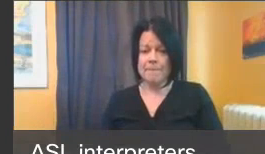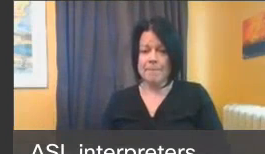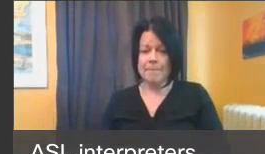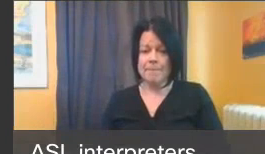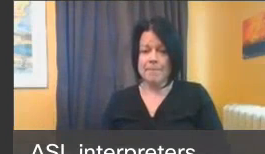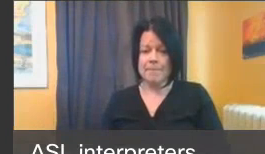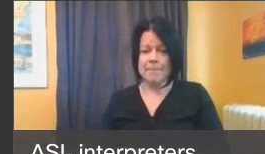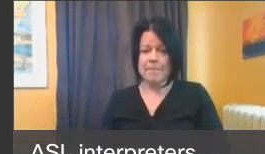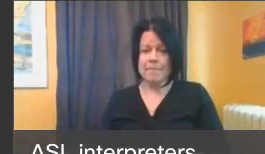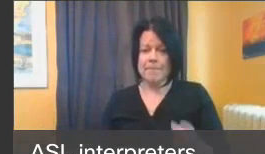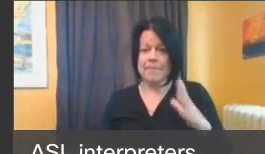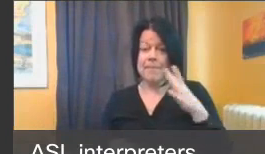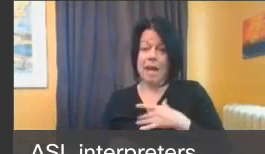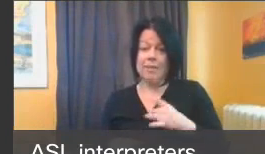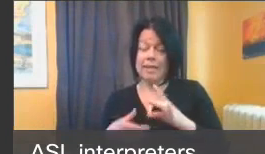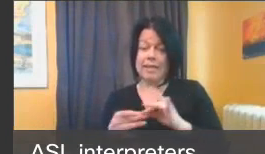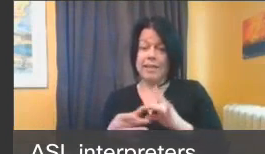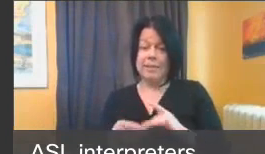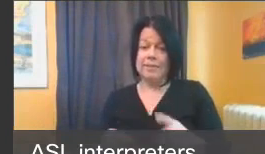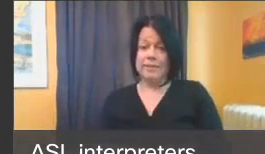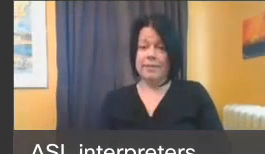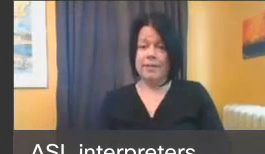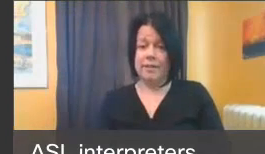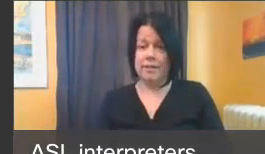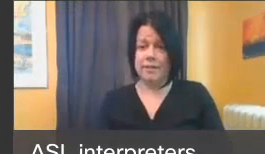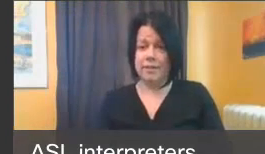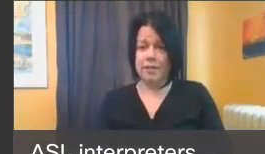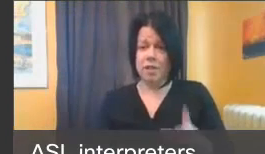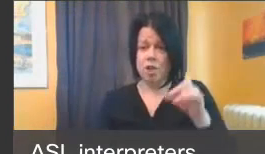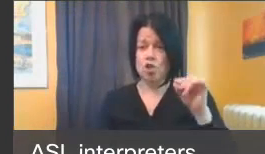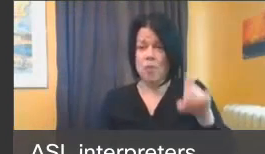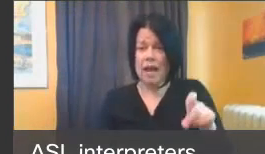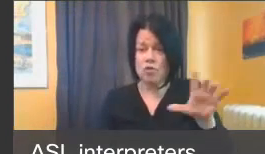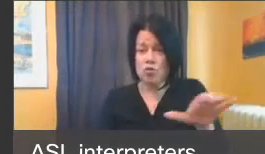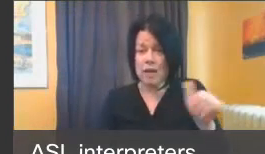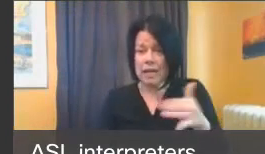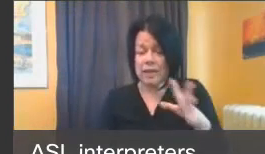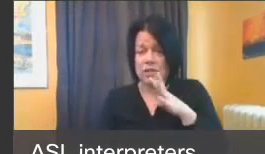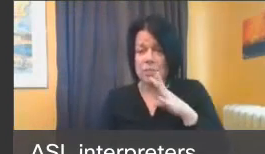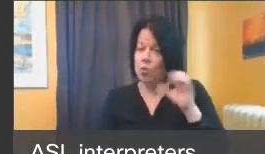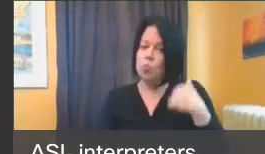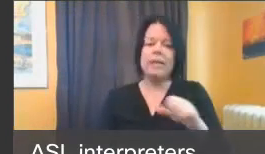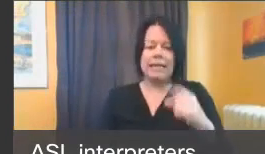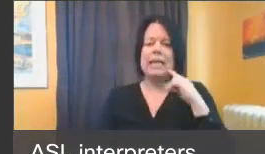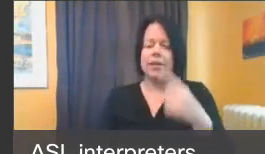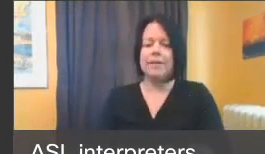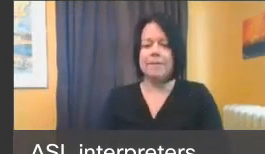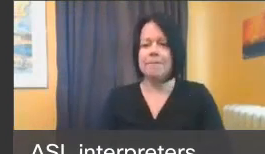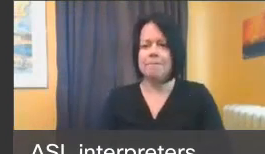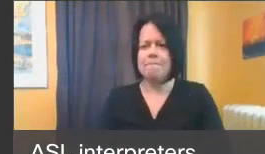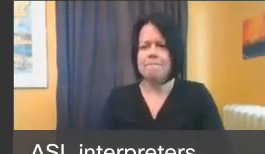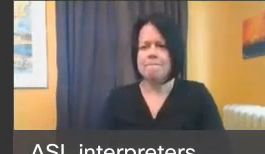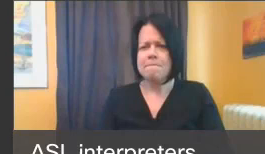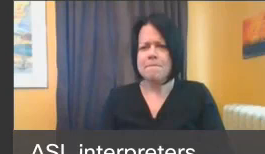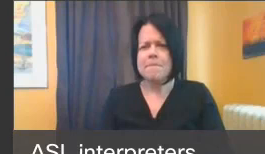I'd like to comment. Okay, please go ahead. Do I have to do anything to speak? Can you hear me? Yep, we can hear you. Please go ahead.